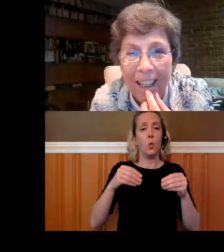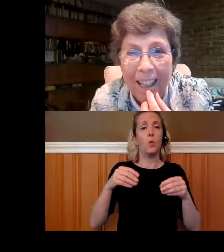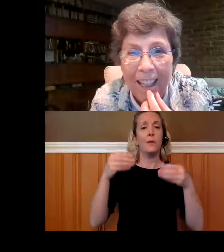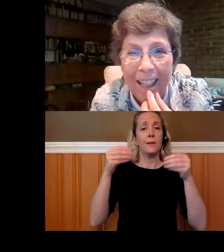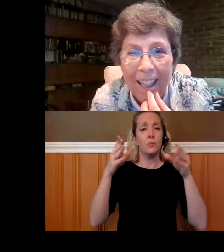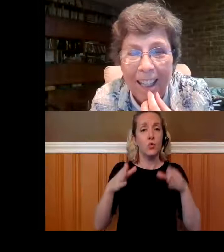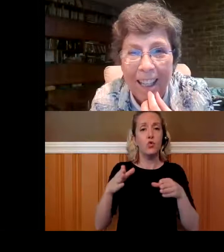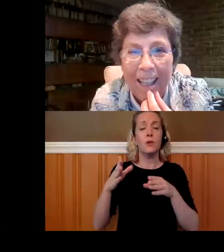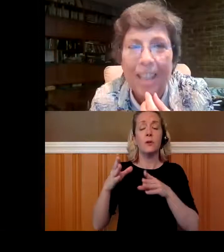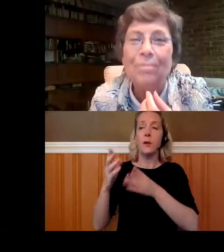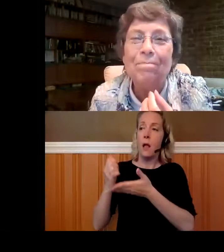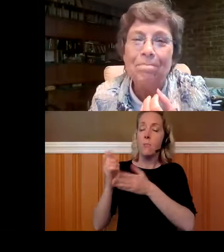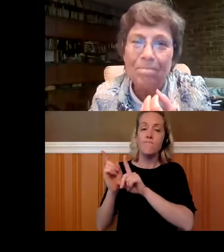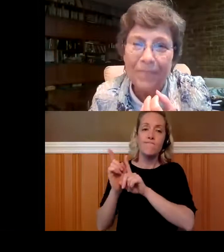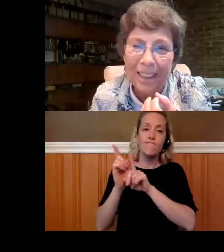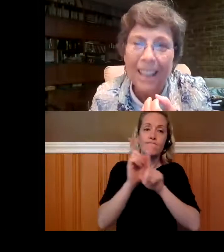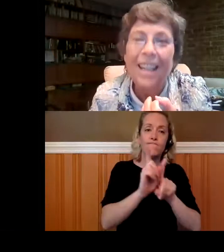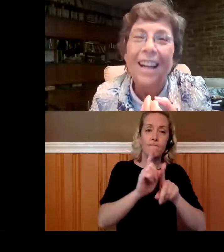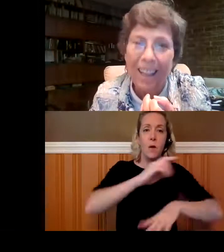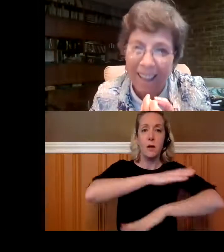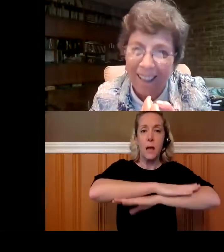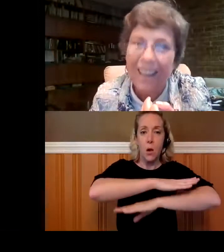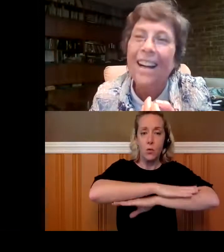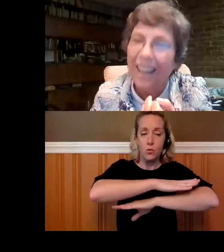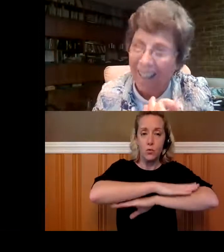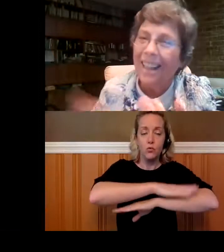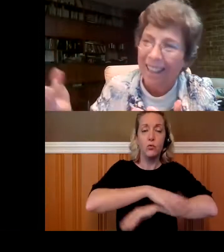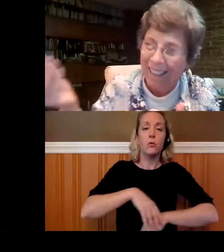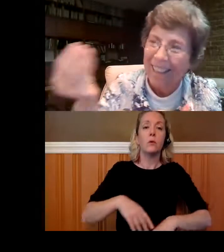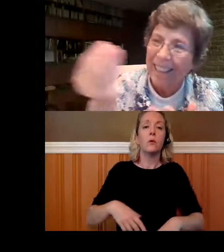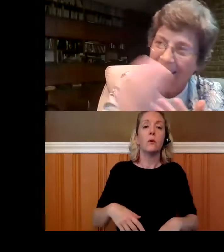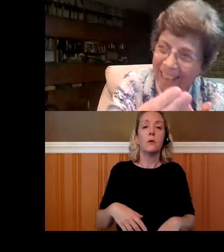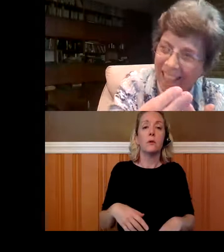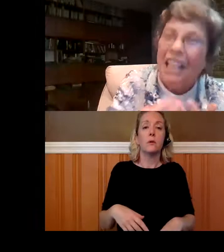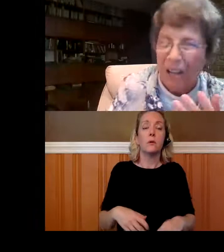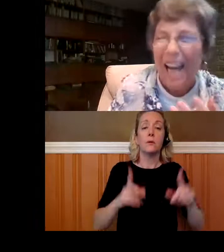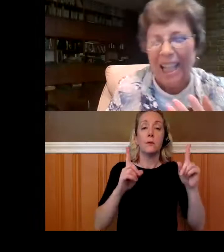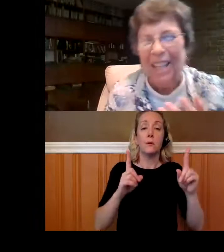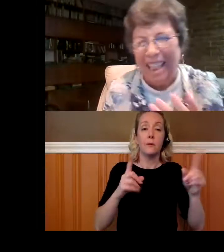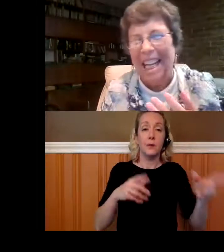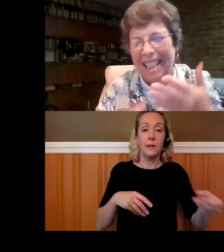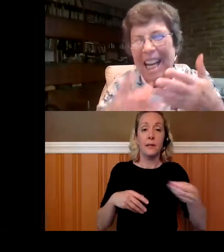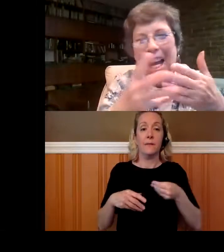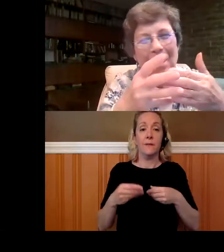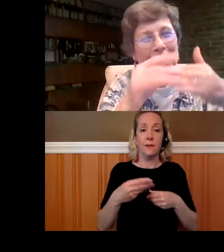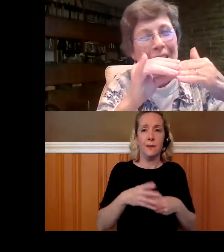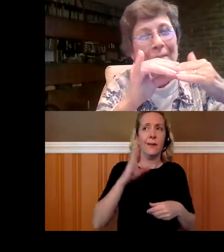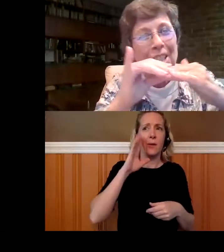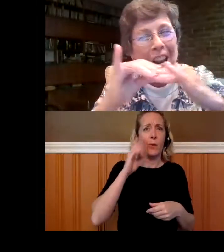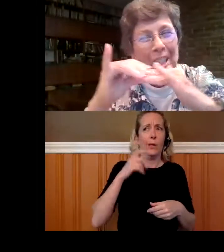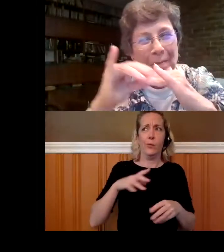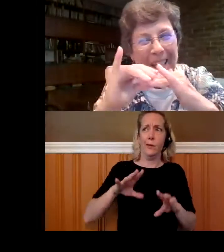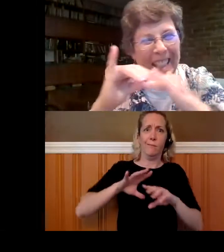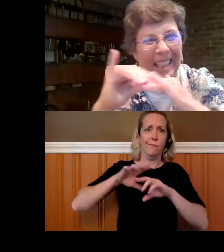him by the arm and kind of dragged him across the store. It was gentle, but it didn't look too good, did it? Like,